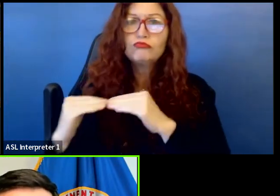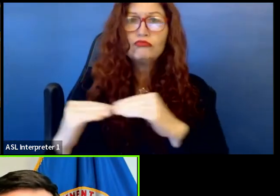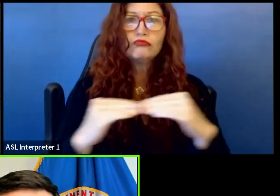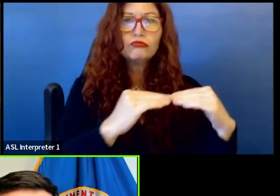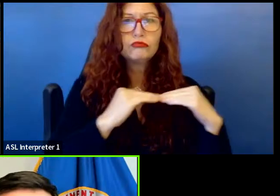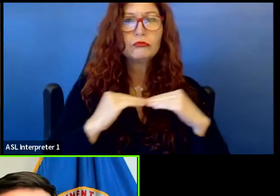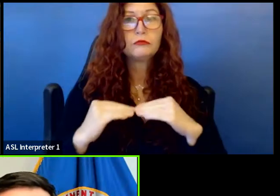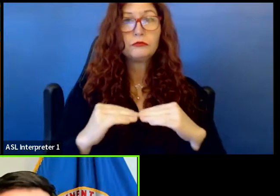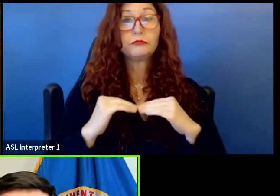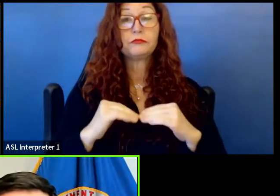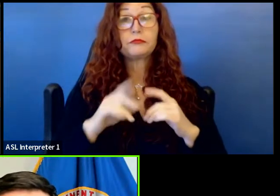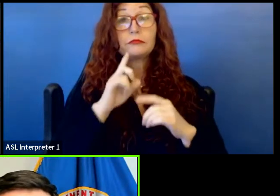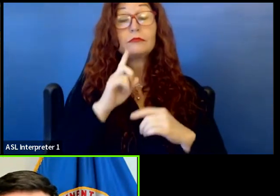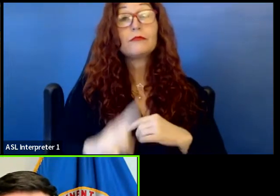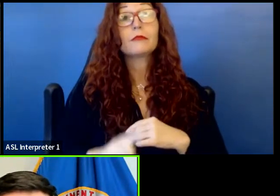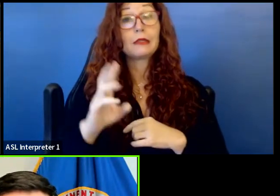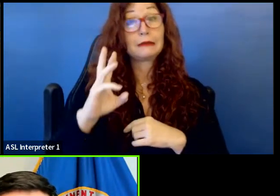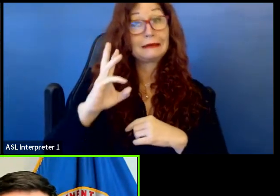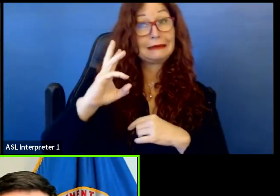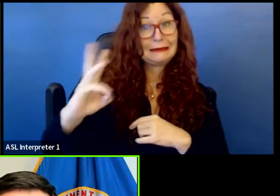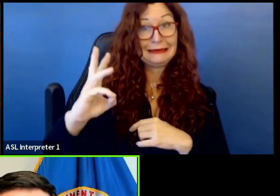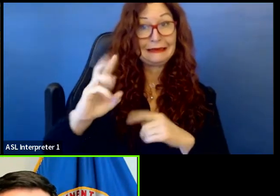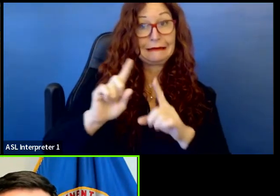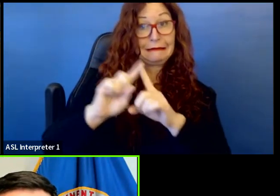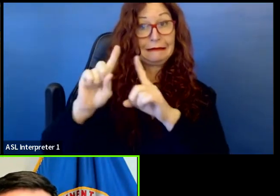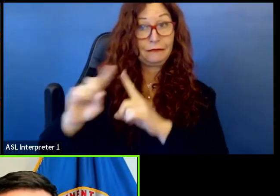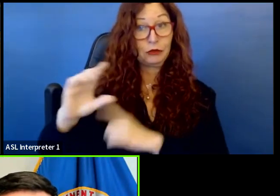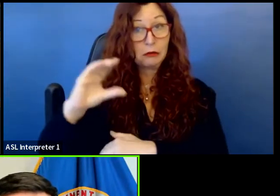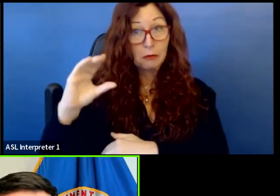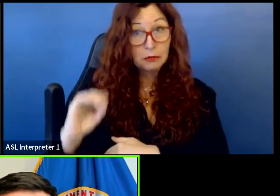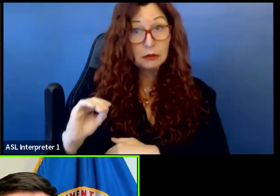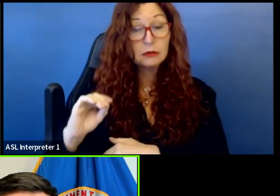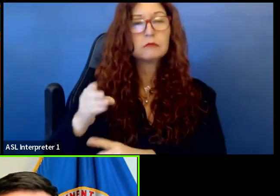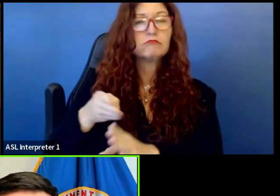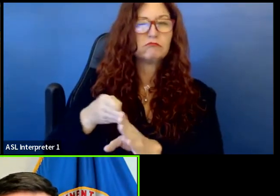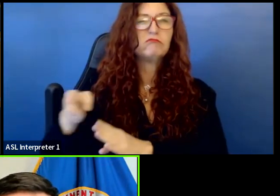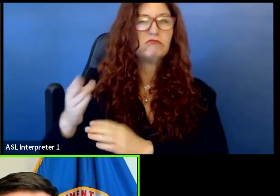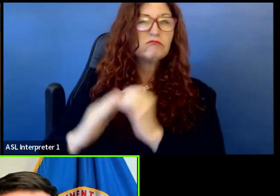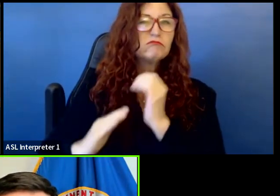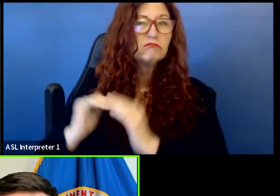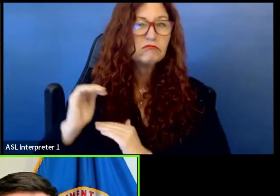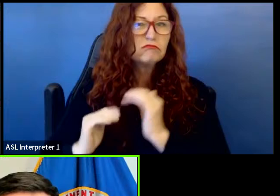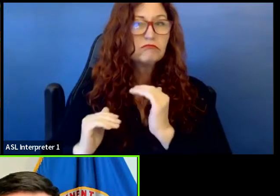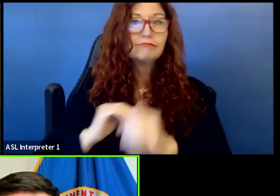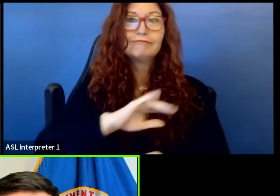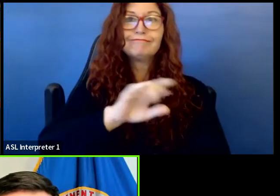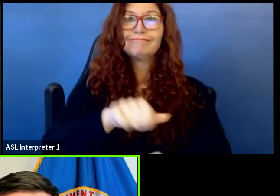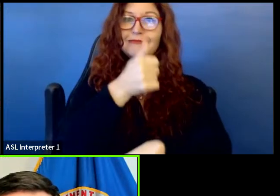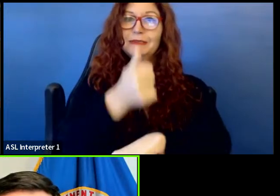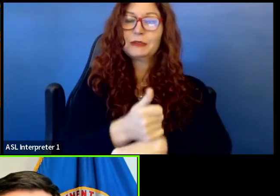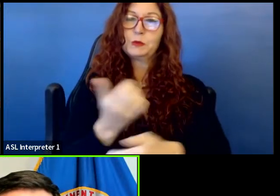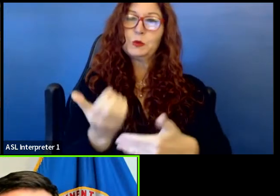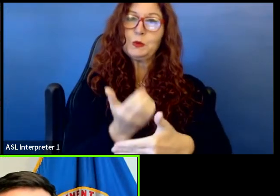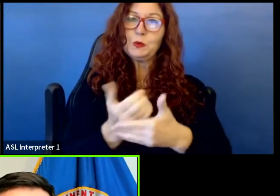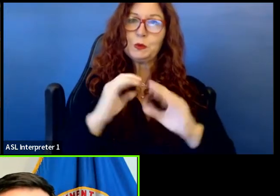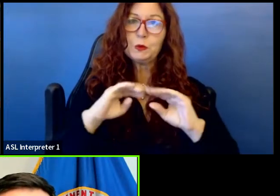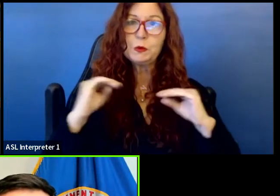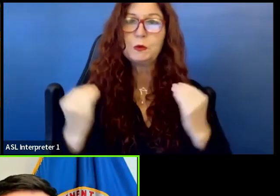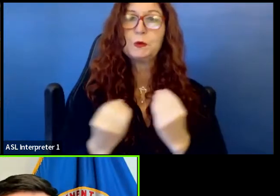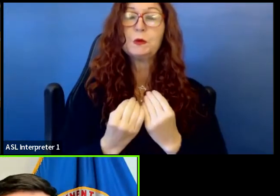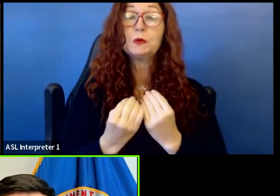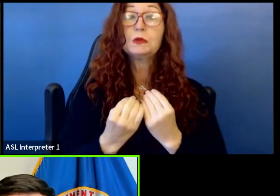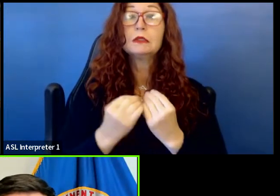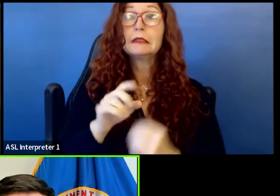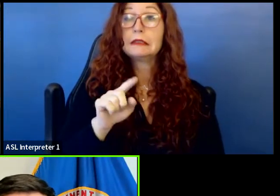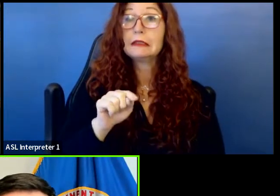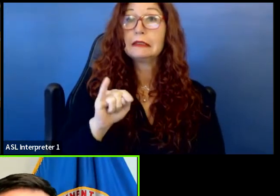time for change as part of its efforts this group is sponsoring its second annual construction inclusion week later this year